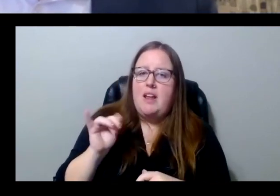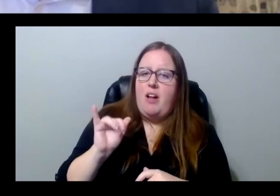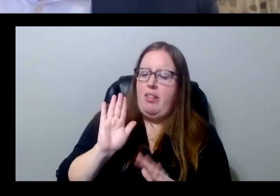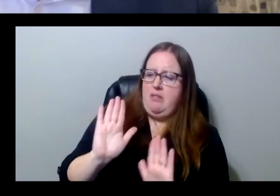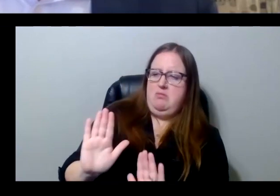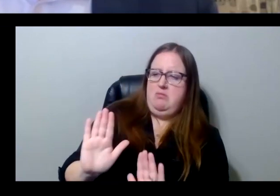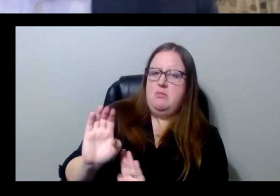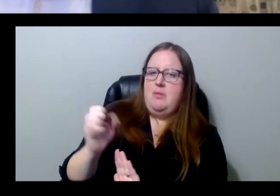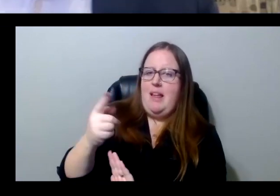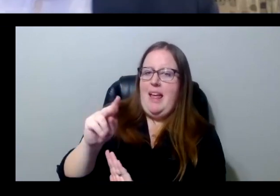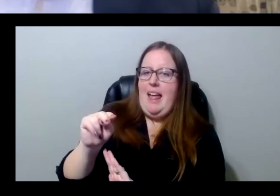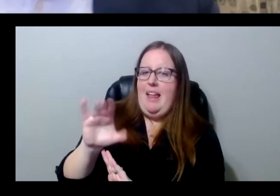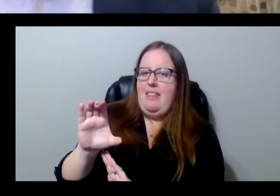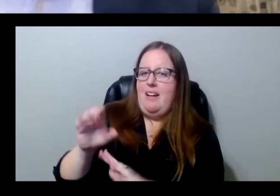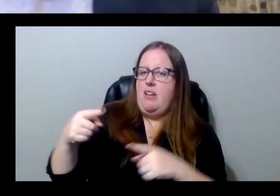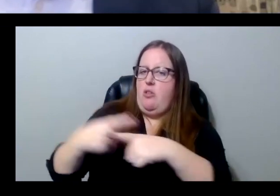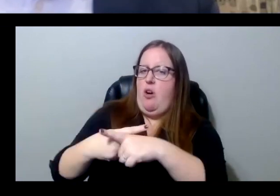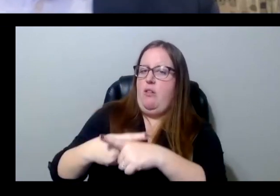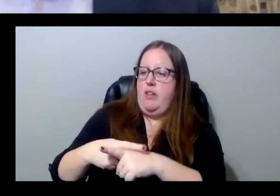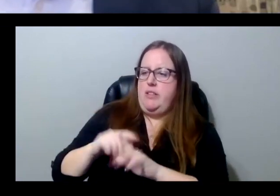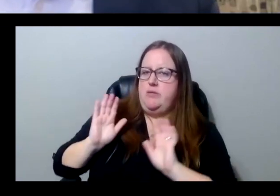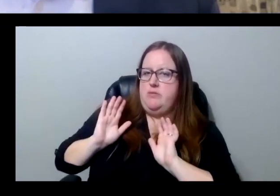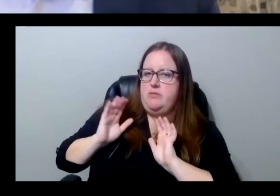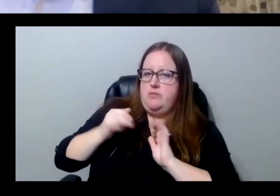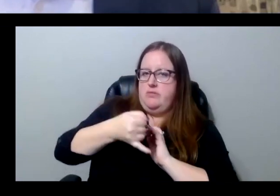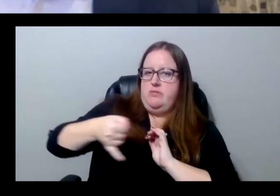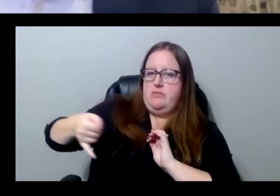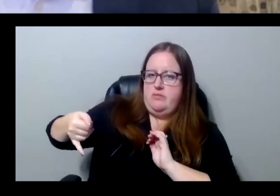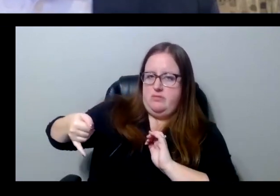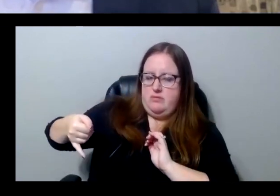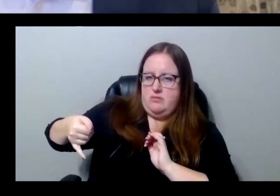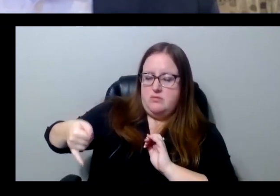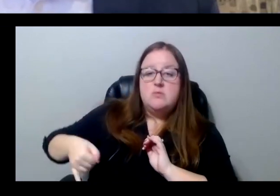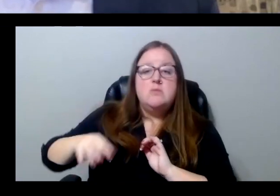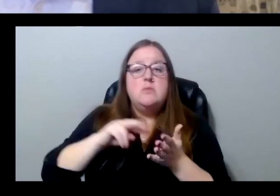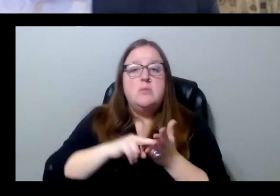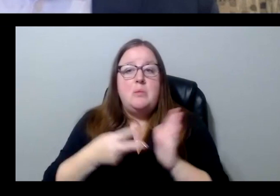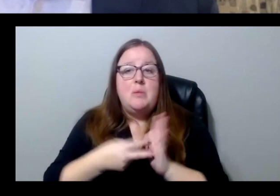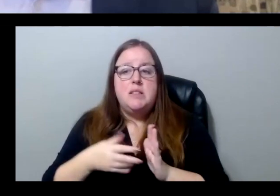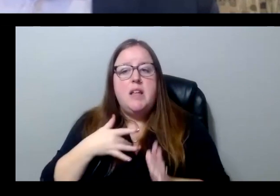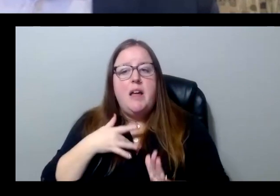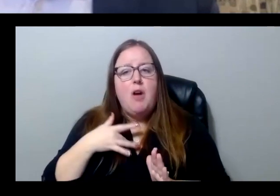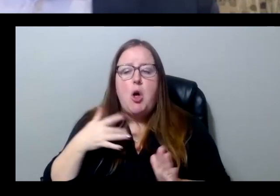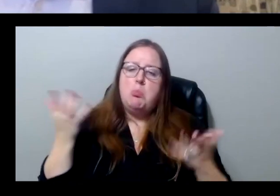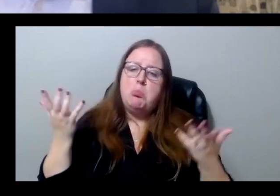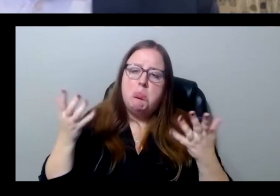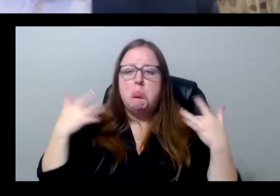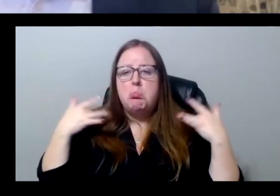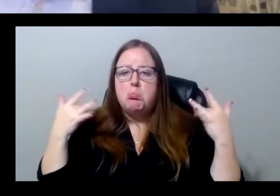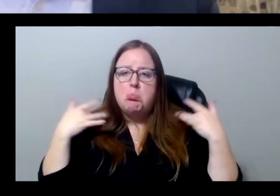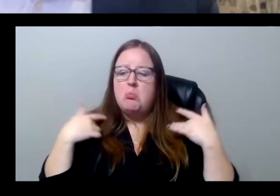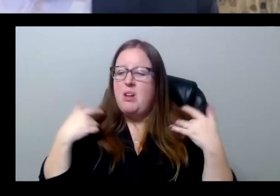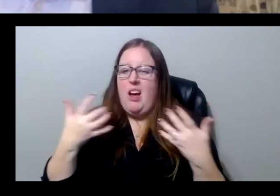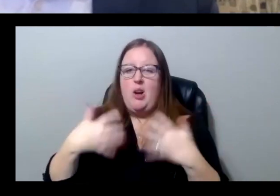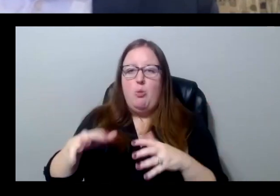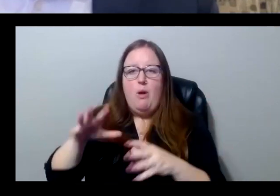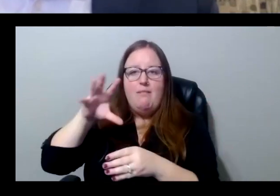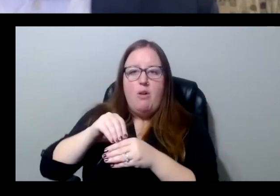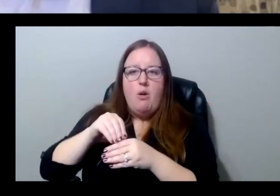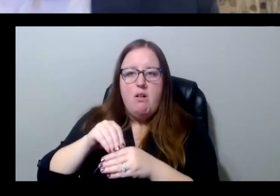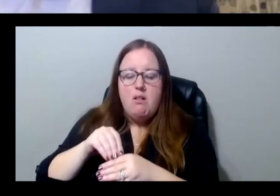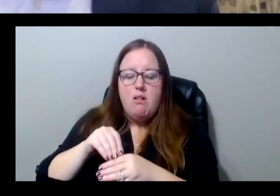moving story. And knowing that, would you write it differently if you had the opportunity? It's a